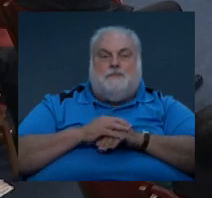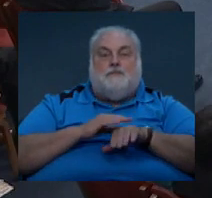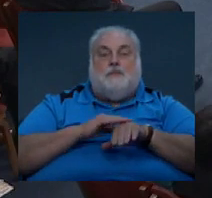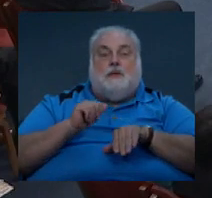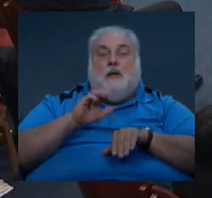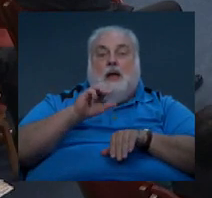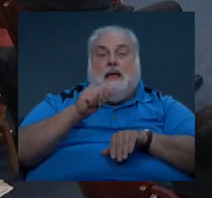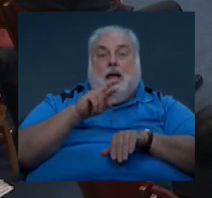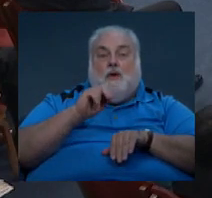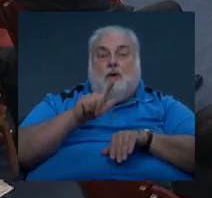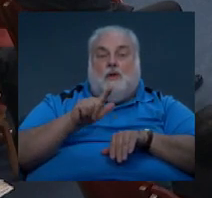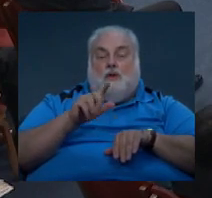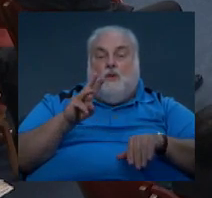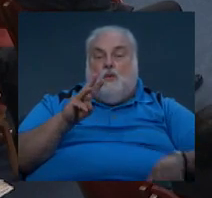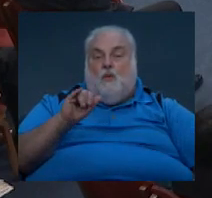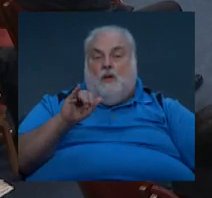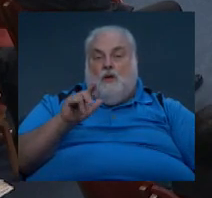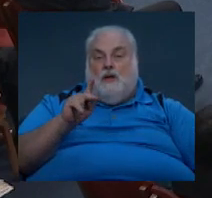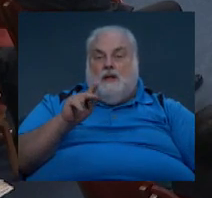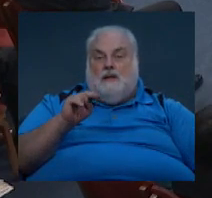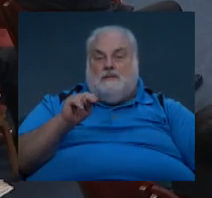Kara Wilkins.